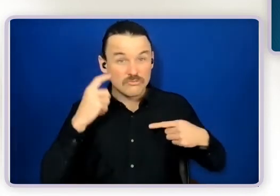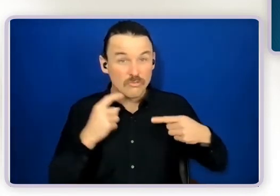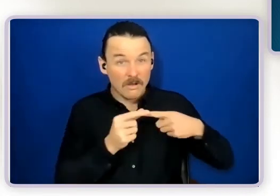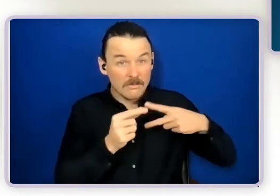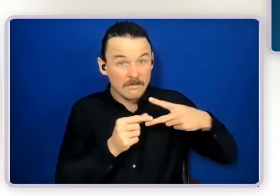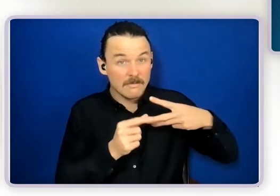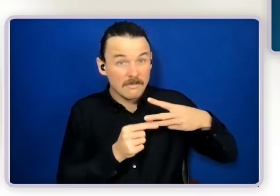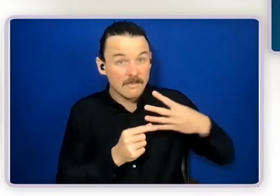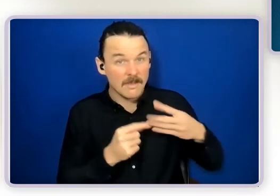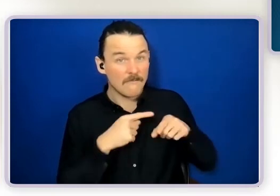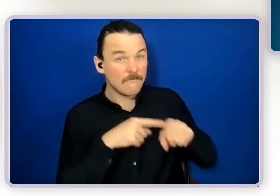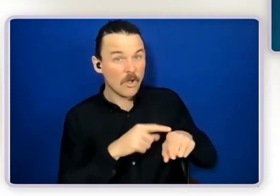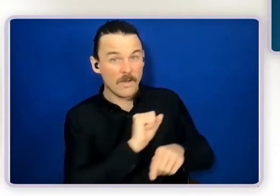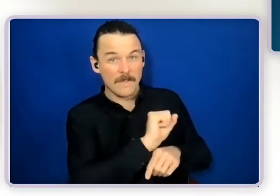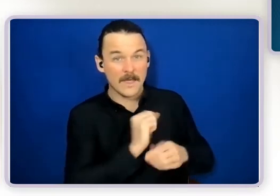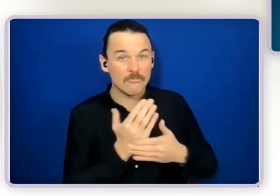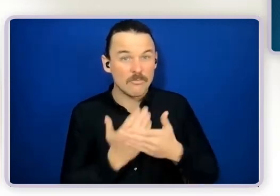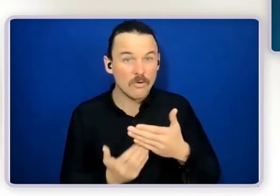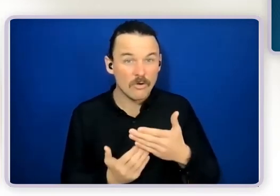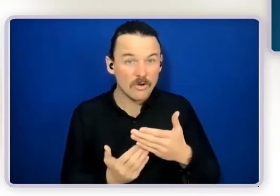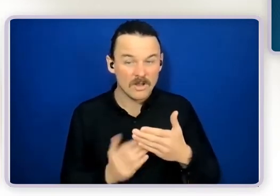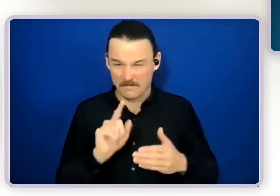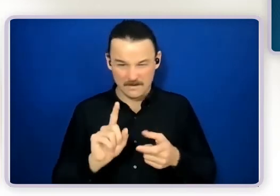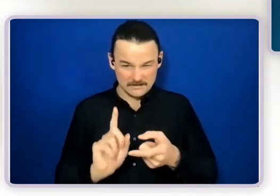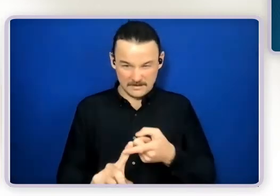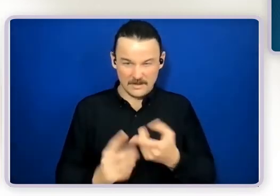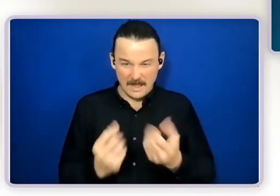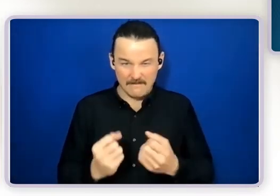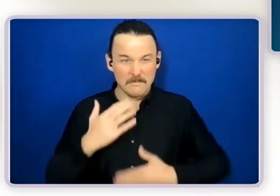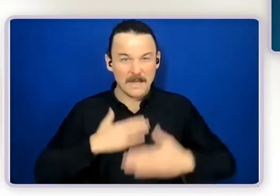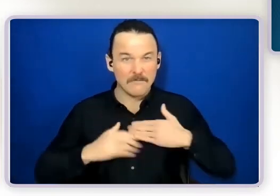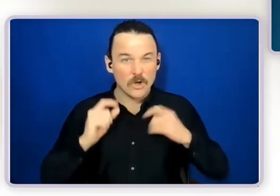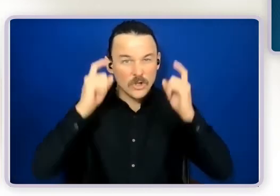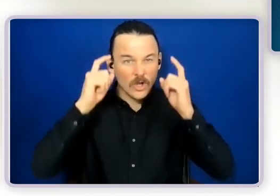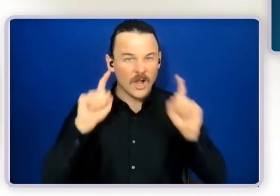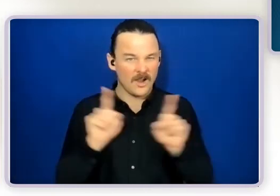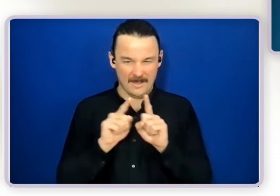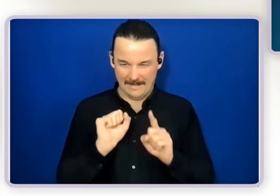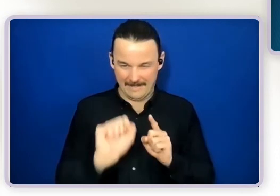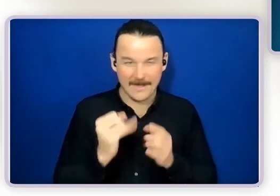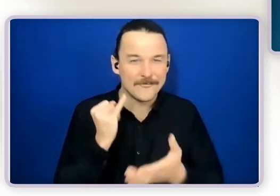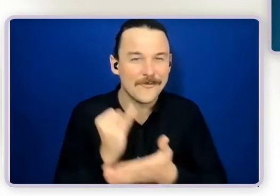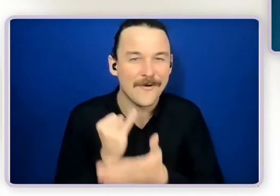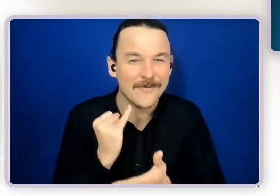if somehow it's the person with a disability's fault. It's a little like